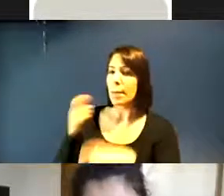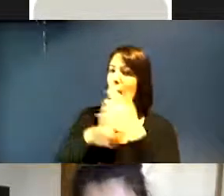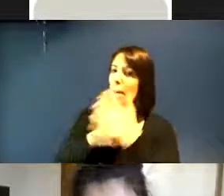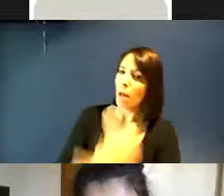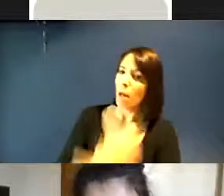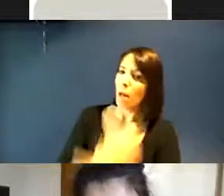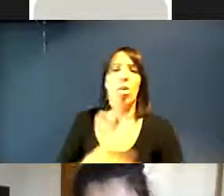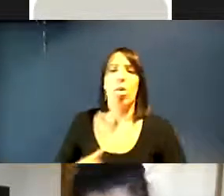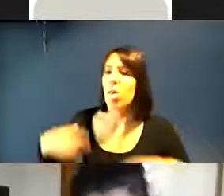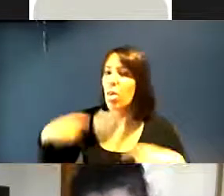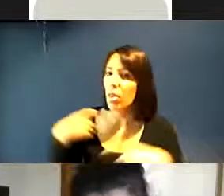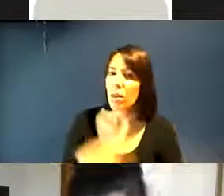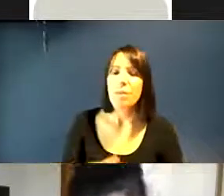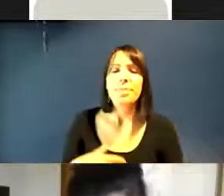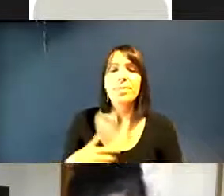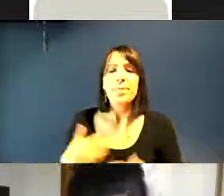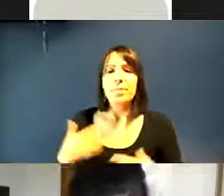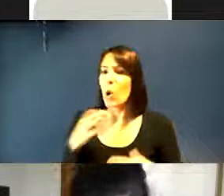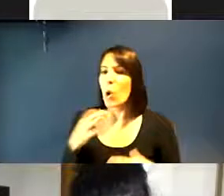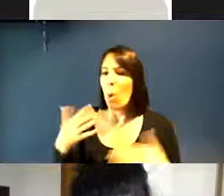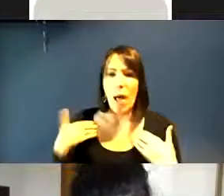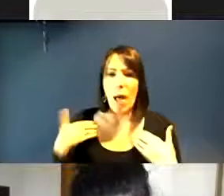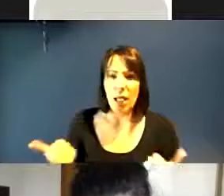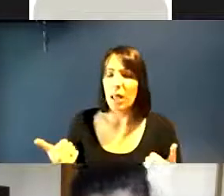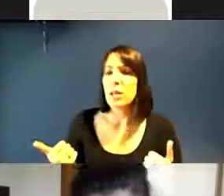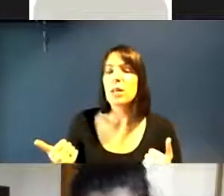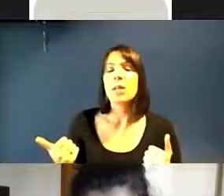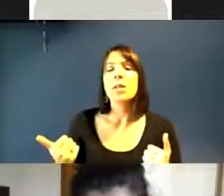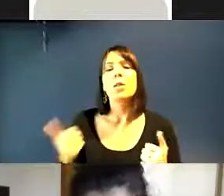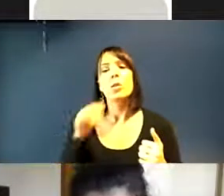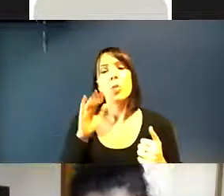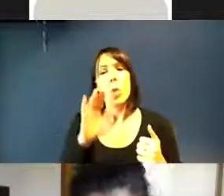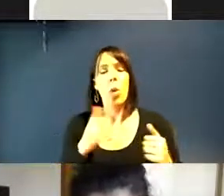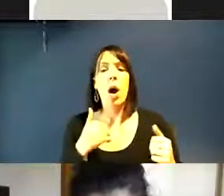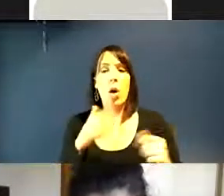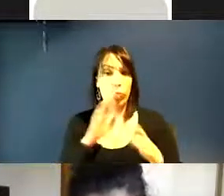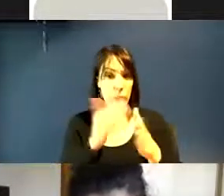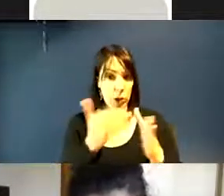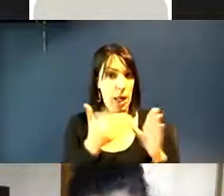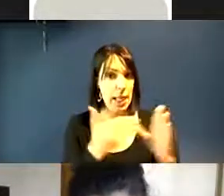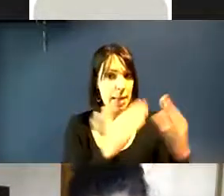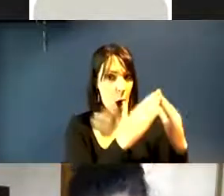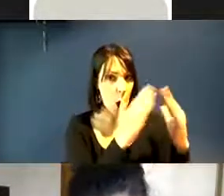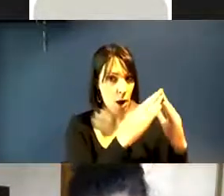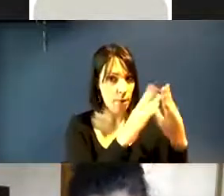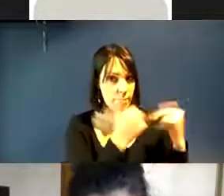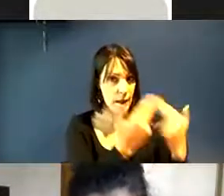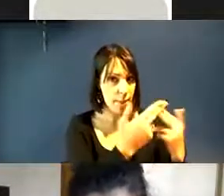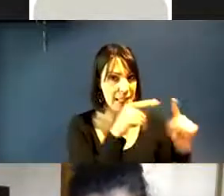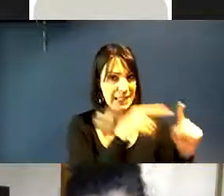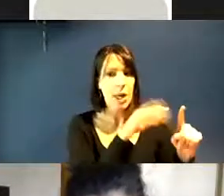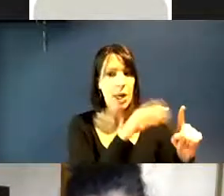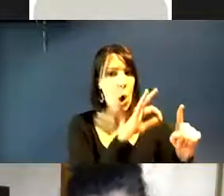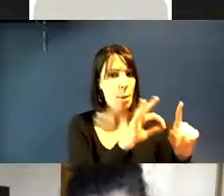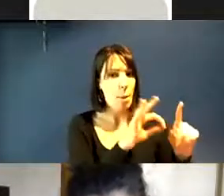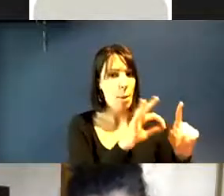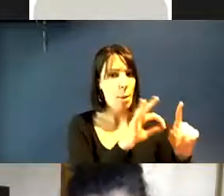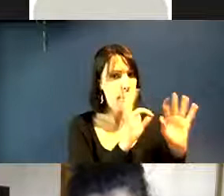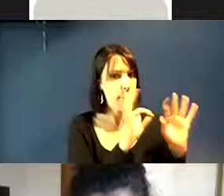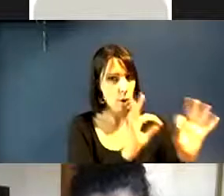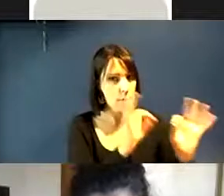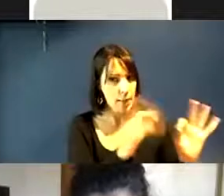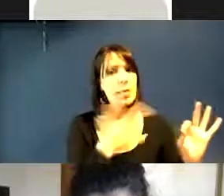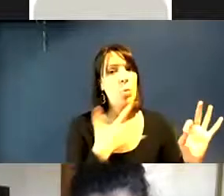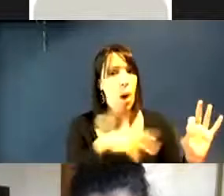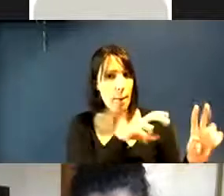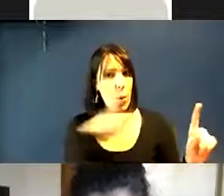out of home was because I came from a space that wasn't wonderful. And so I had moved out, and I'd kind of